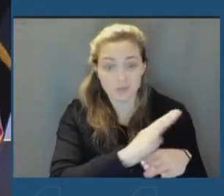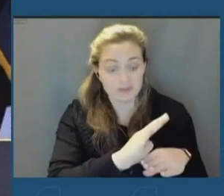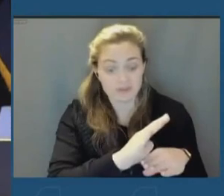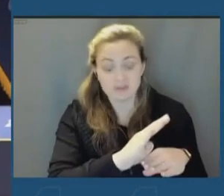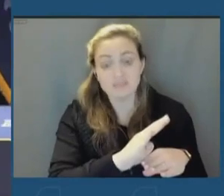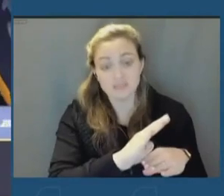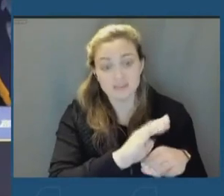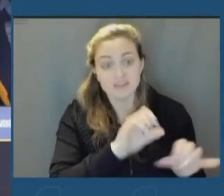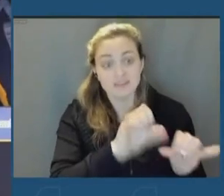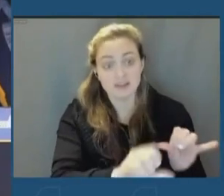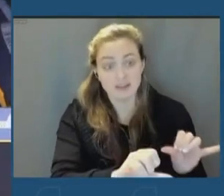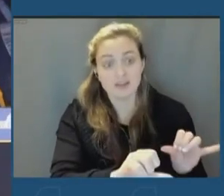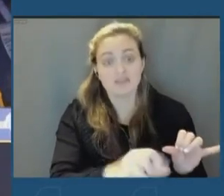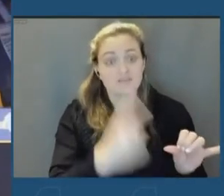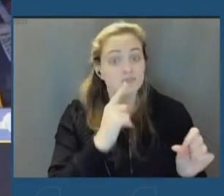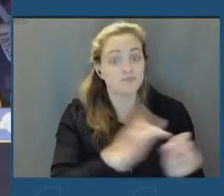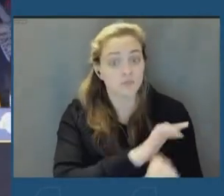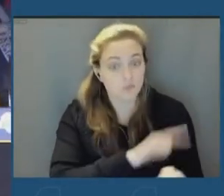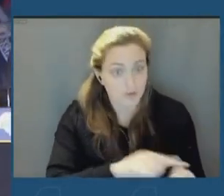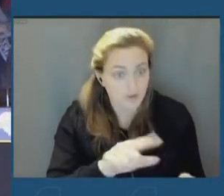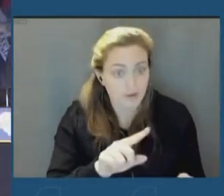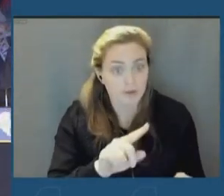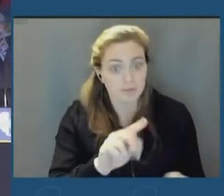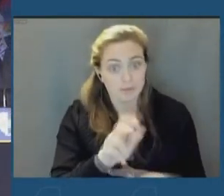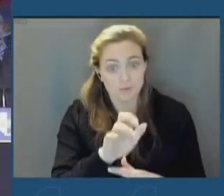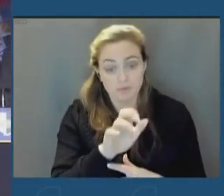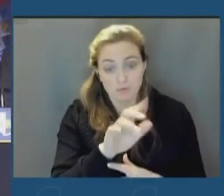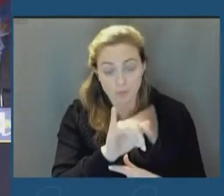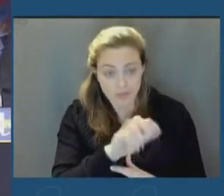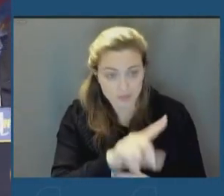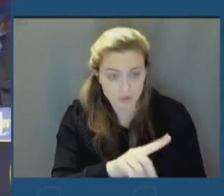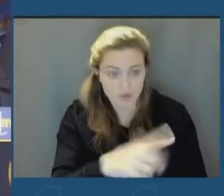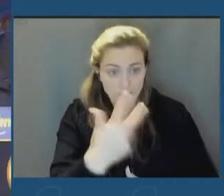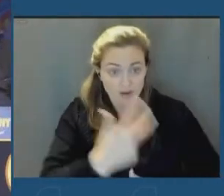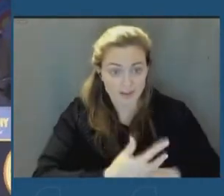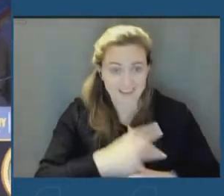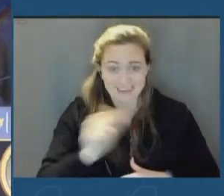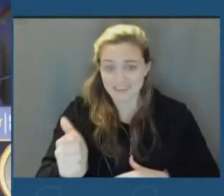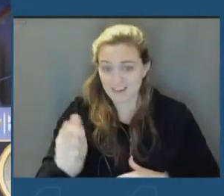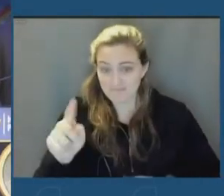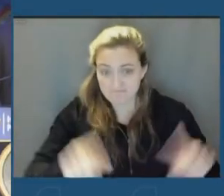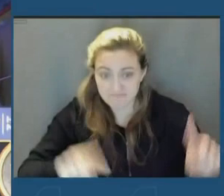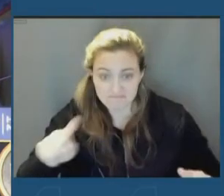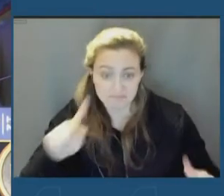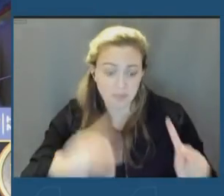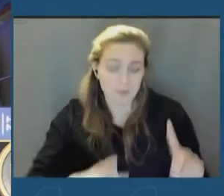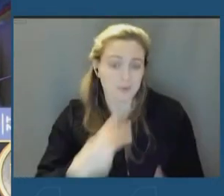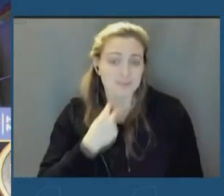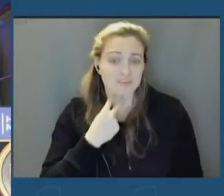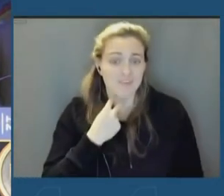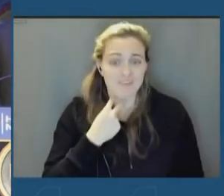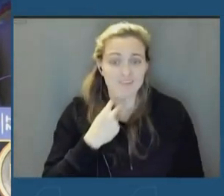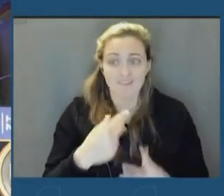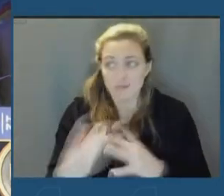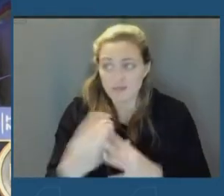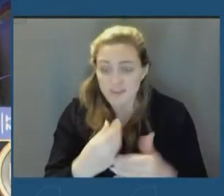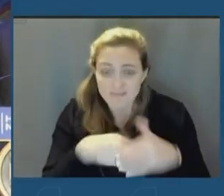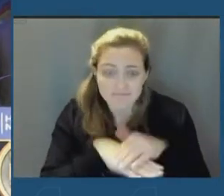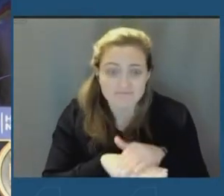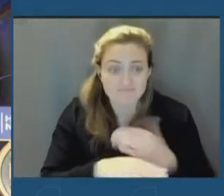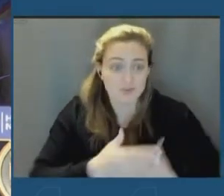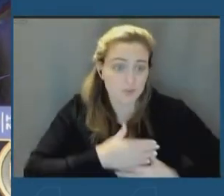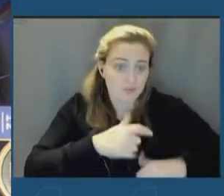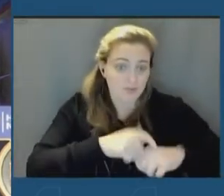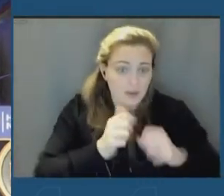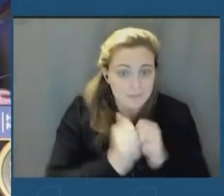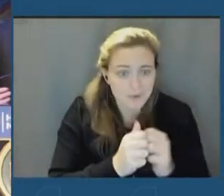Innovations, during the blizzard. Over the course of 3 days, she welcomed 10 stranded travelers from Transit Road inside. They enjoyed their time together